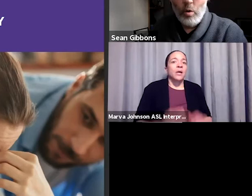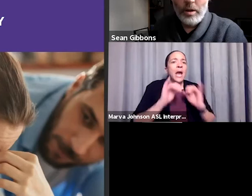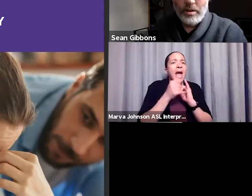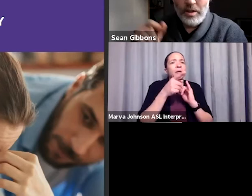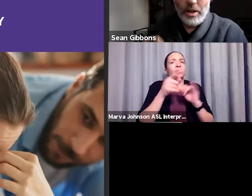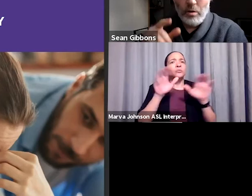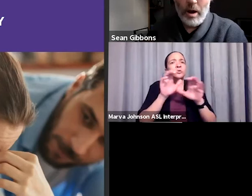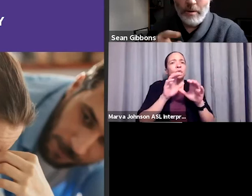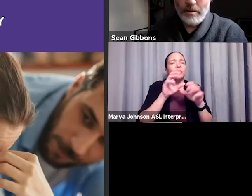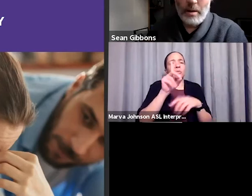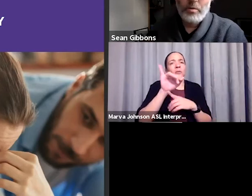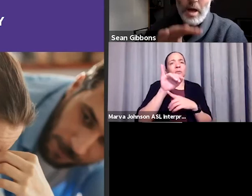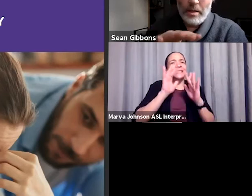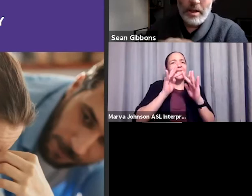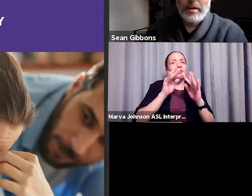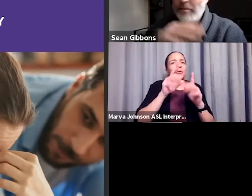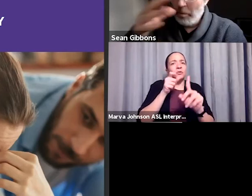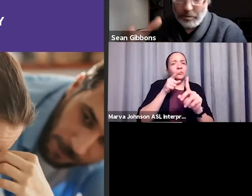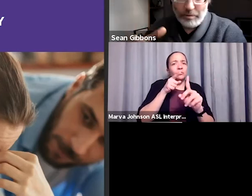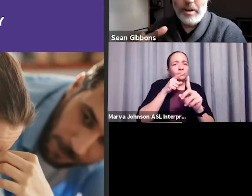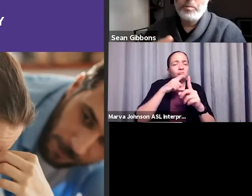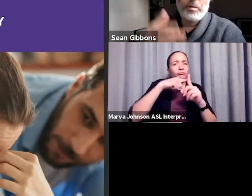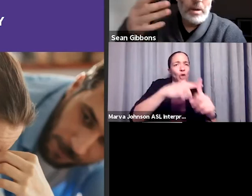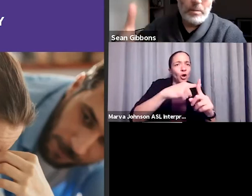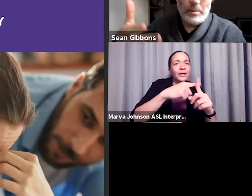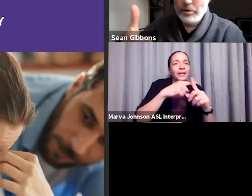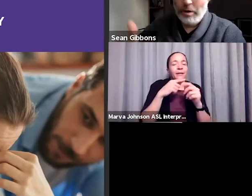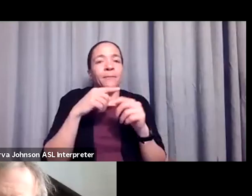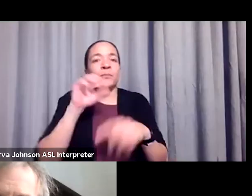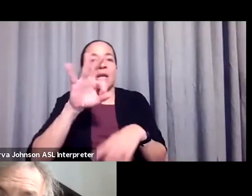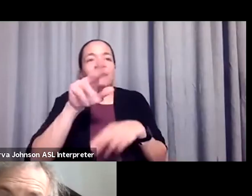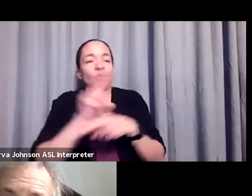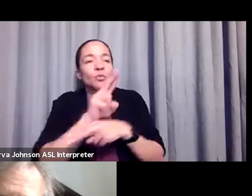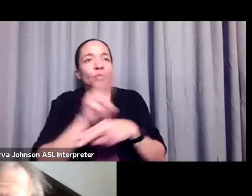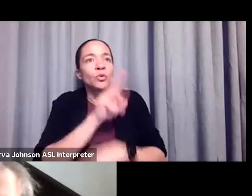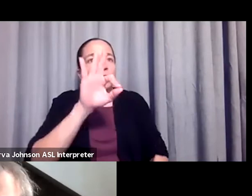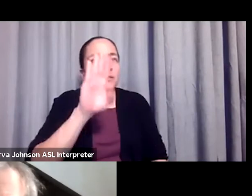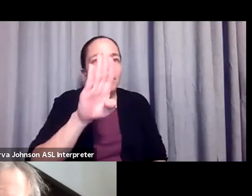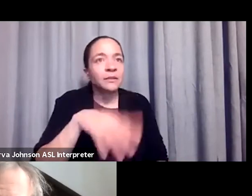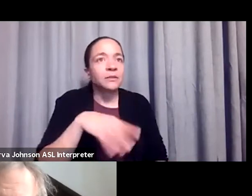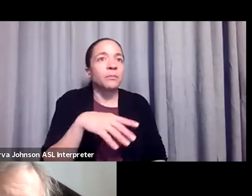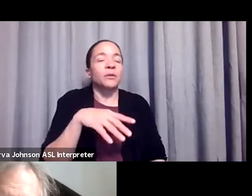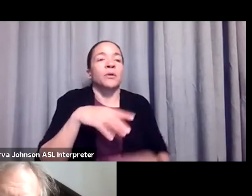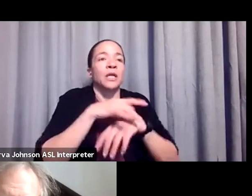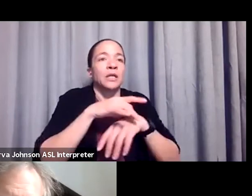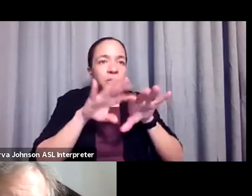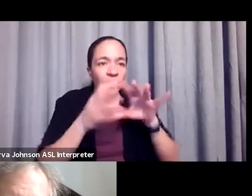targeting according to psychographic types, rather than, if you were using Facebook, maybe being able to target folks through geography or demography